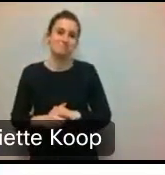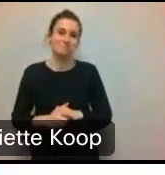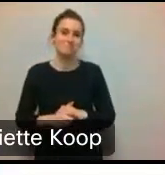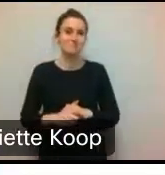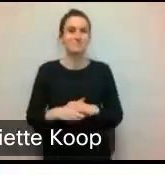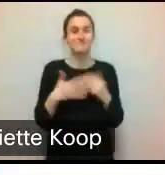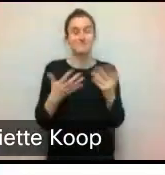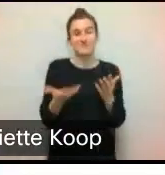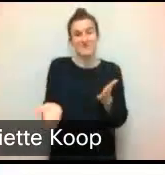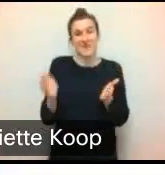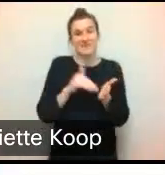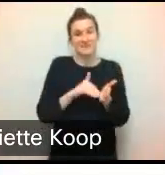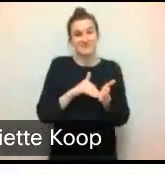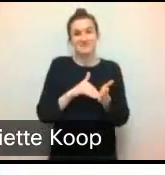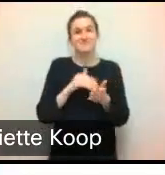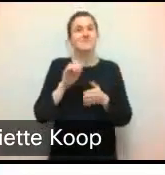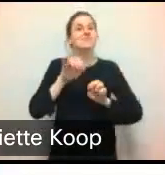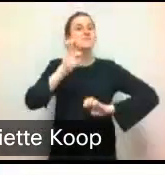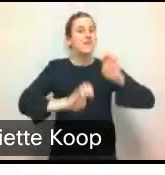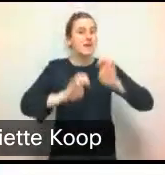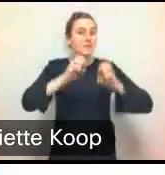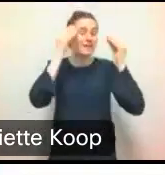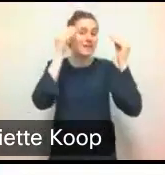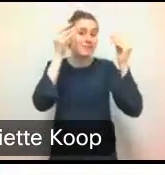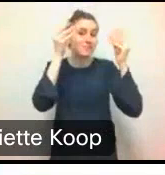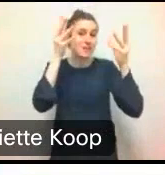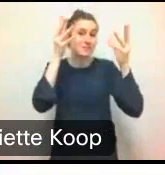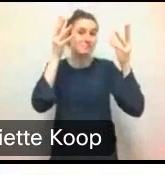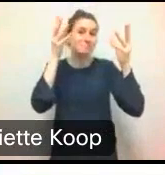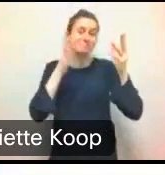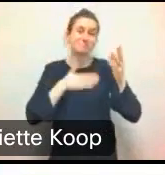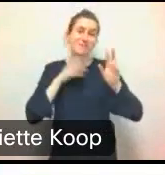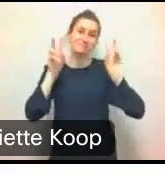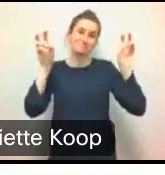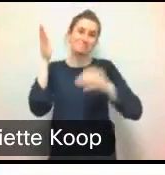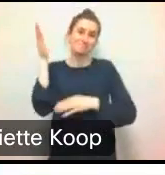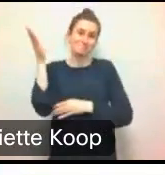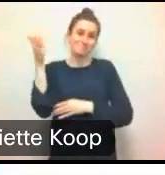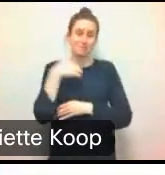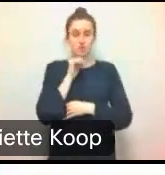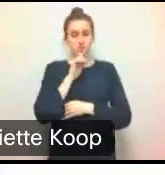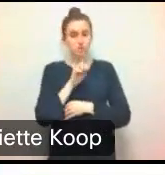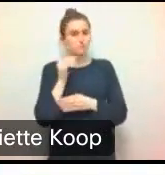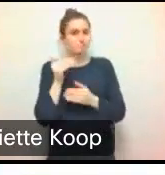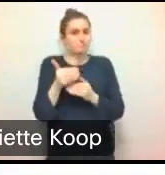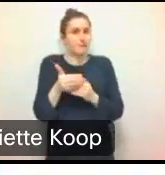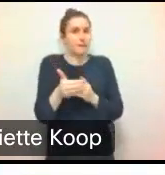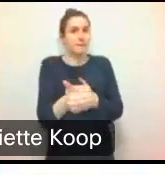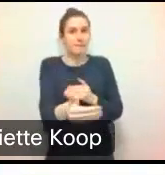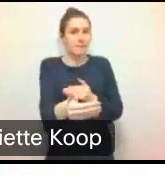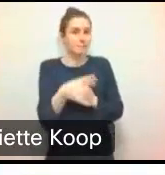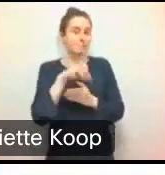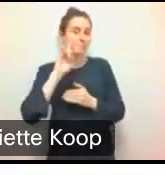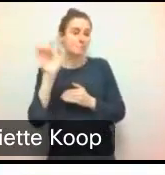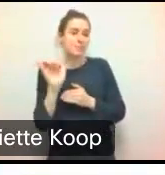So again, that is all for evaluating information for now. I don't know about any upcoming Building Your Foundation